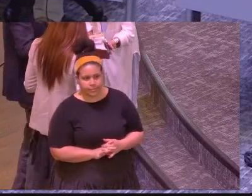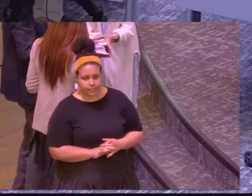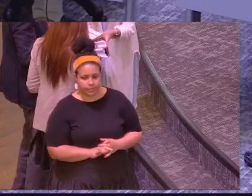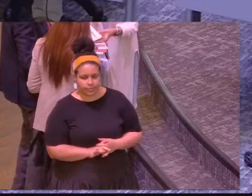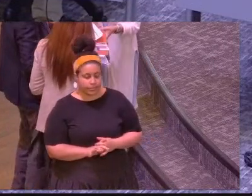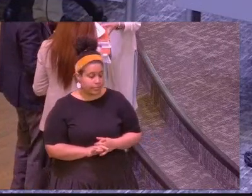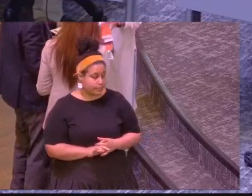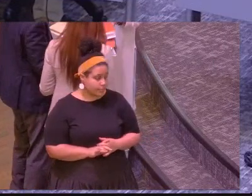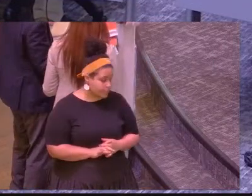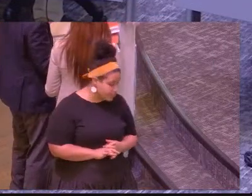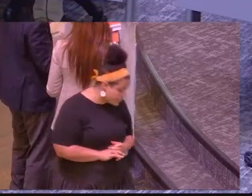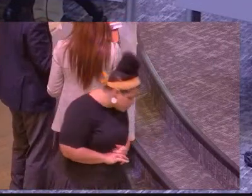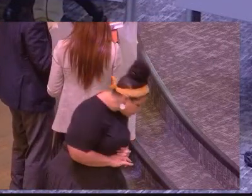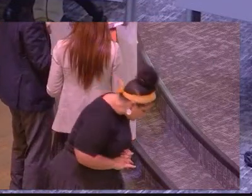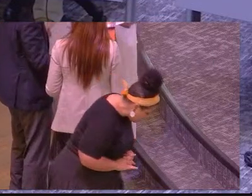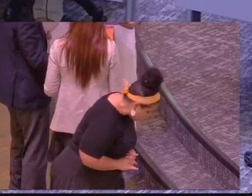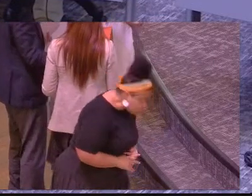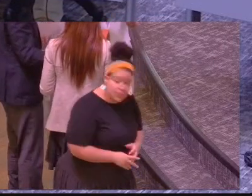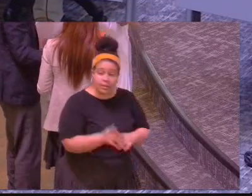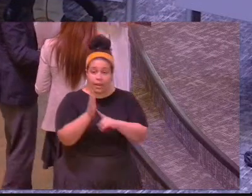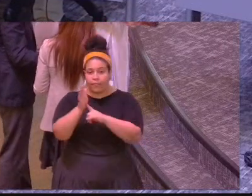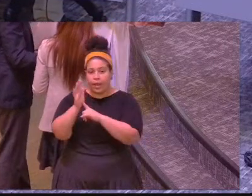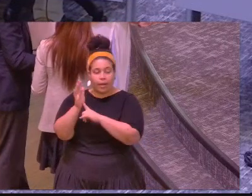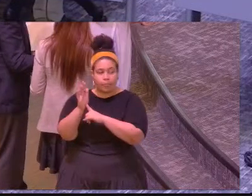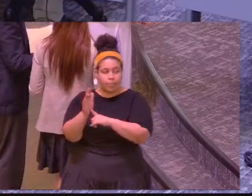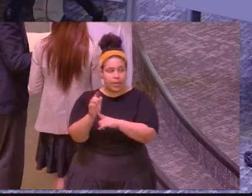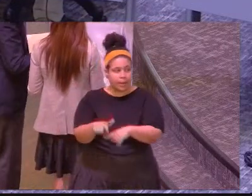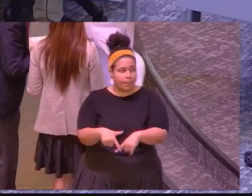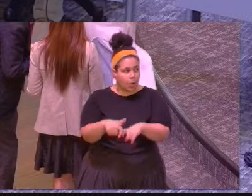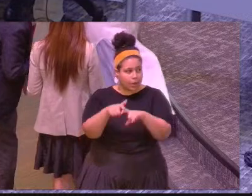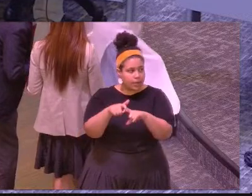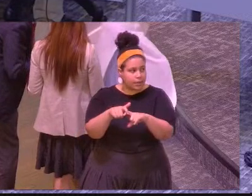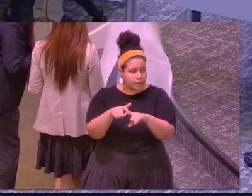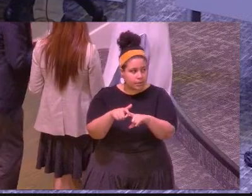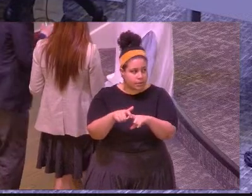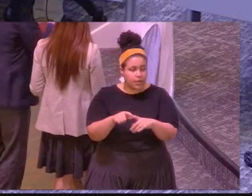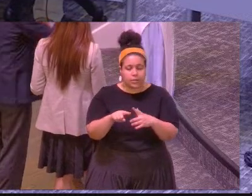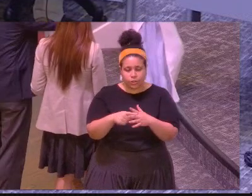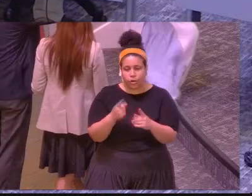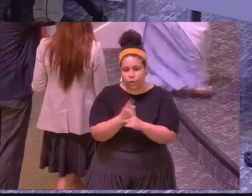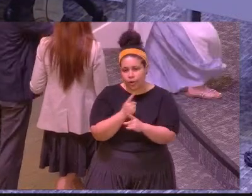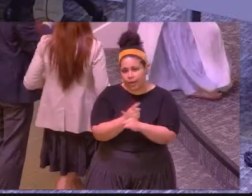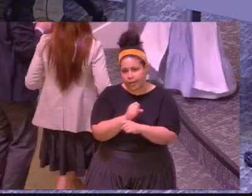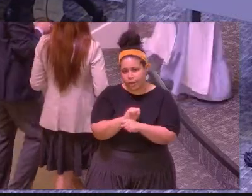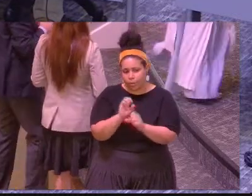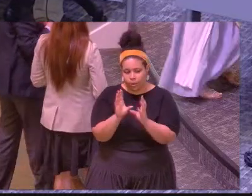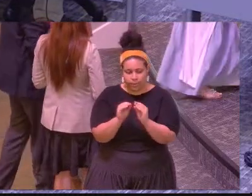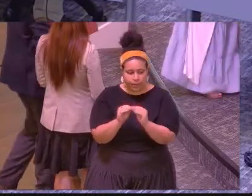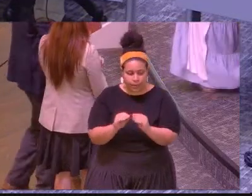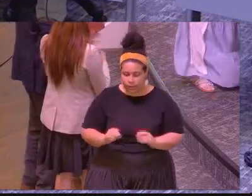And let's take a 5-minute recess, and then we'll start our regular work session meeting, okay?